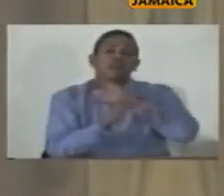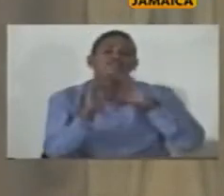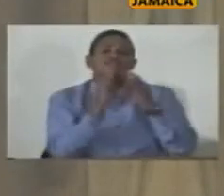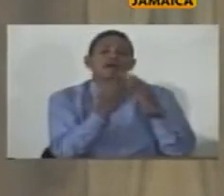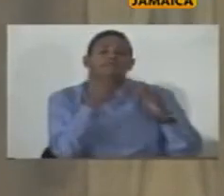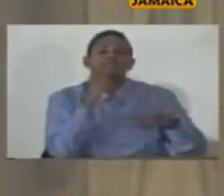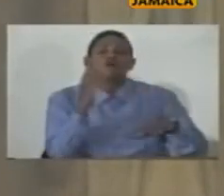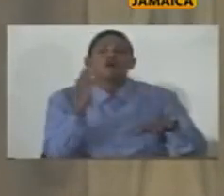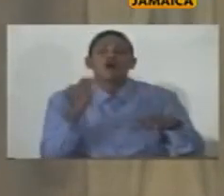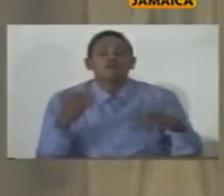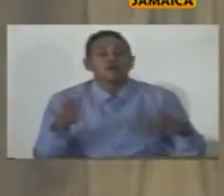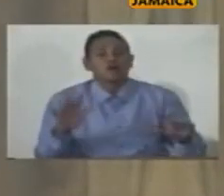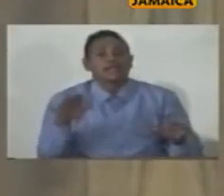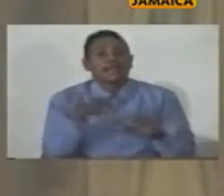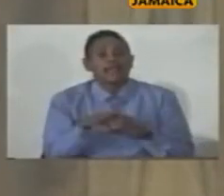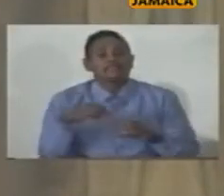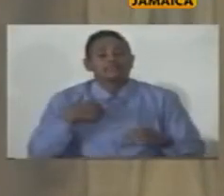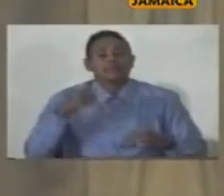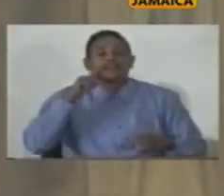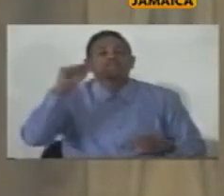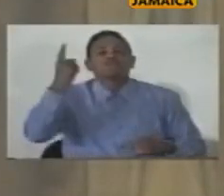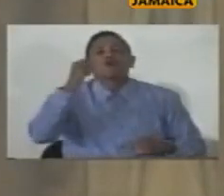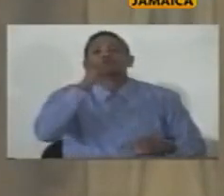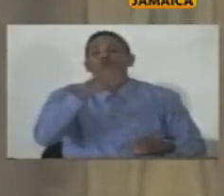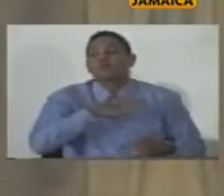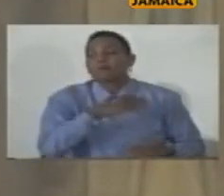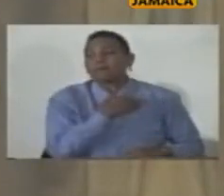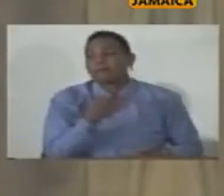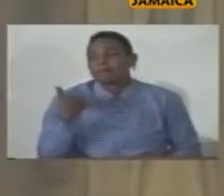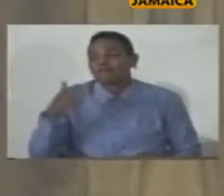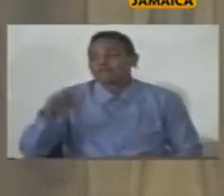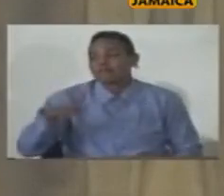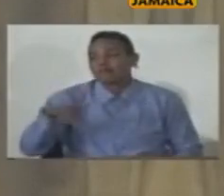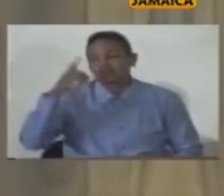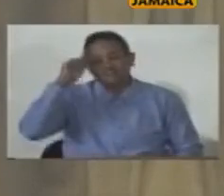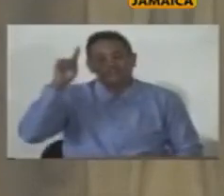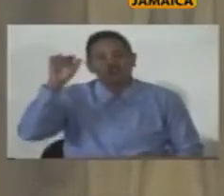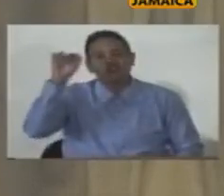calling and electing me as the first woman member of Parliament.